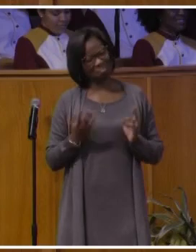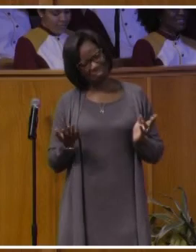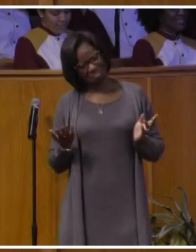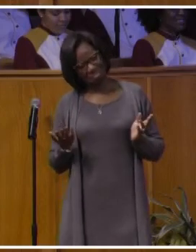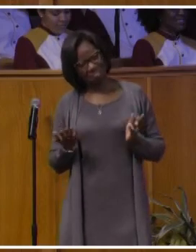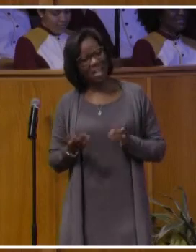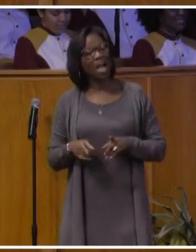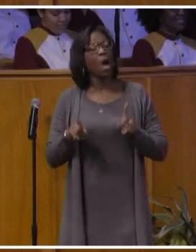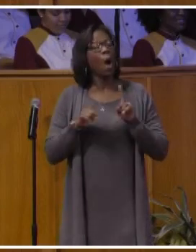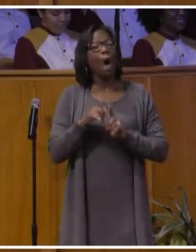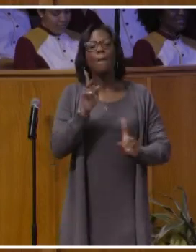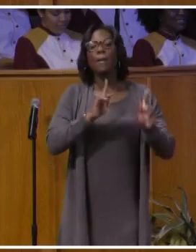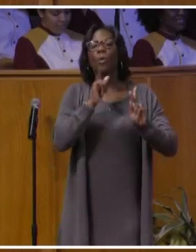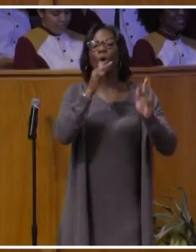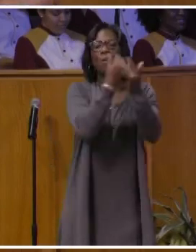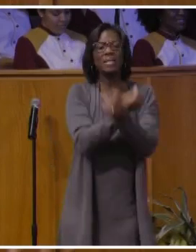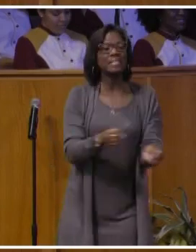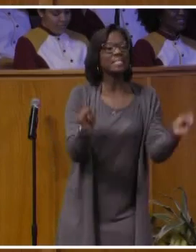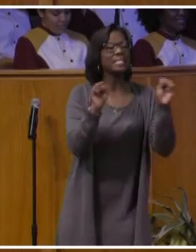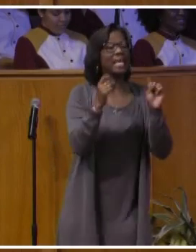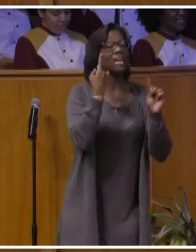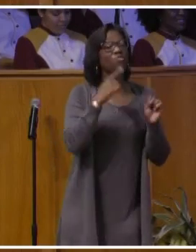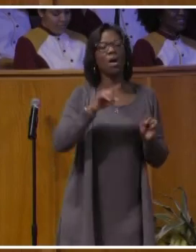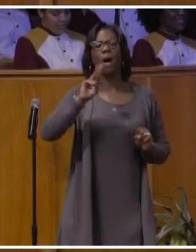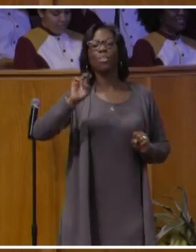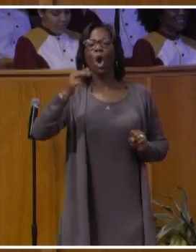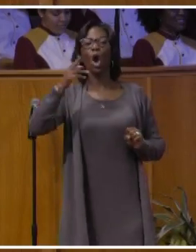For those that have been redeemed from the urban side of life,